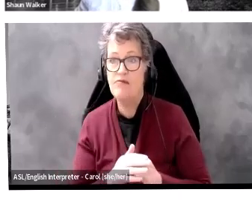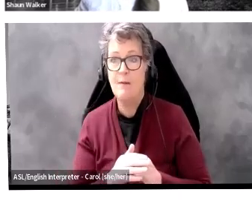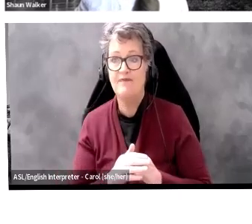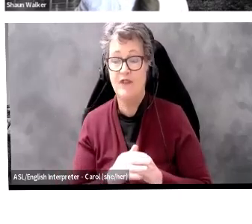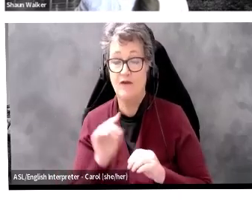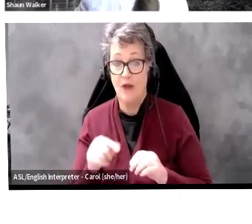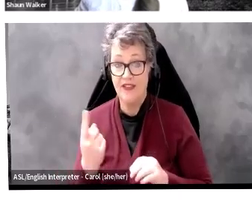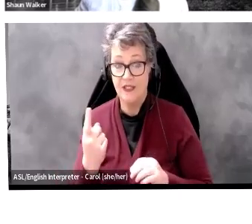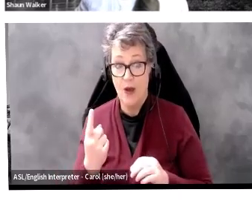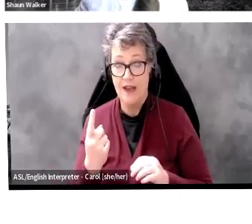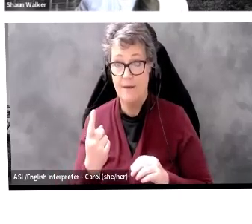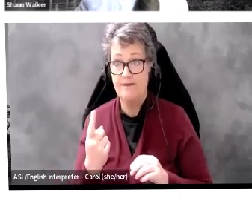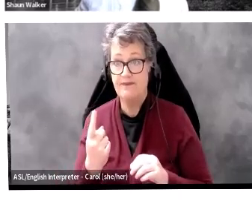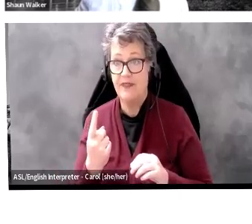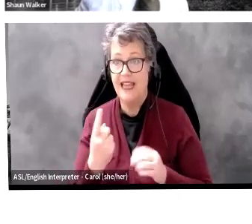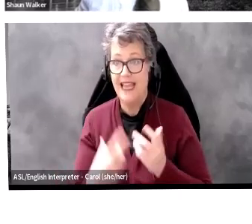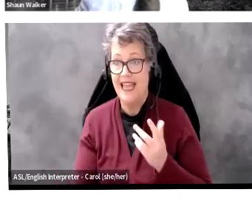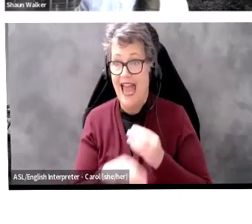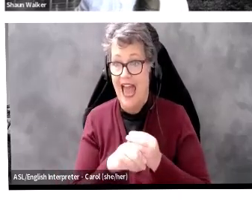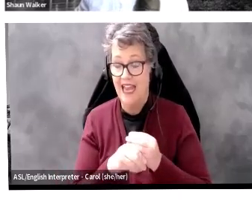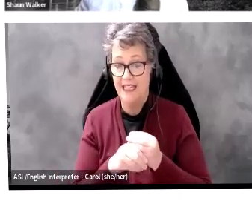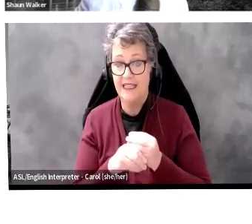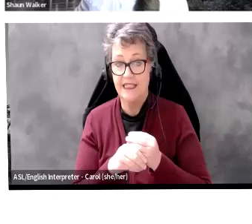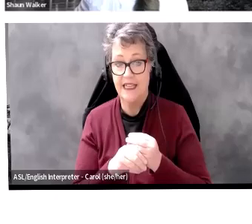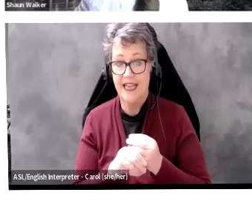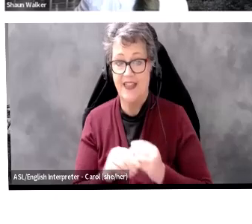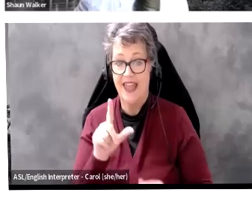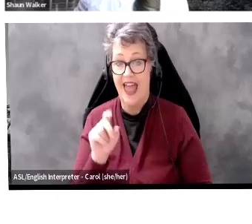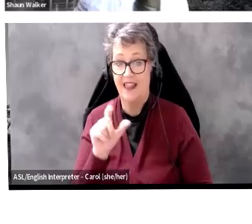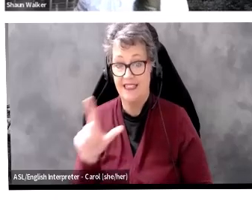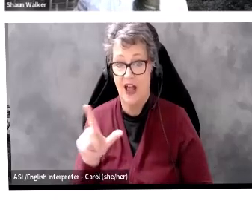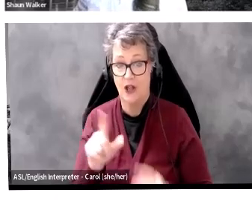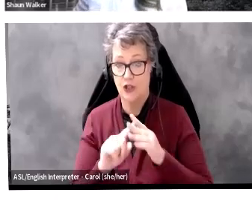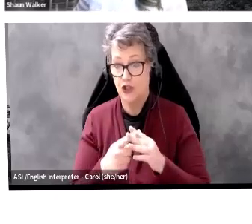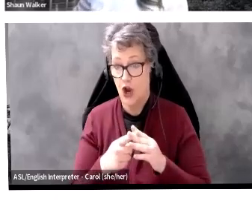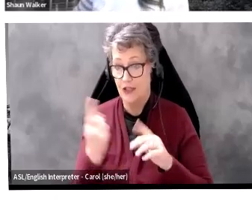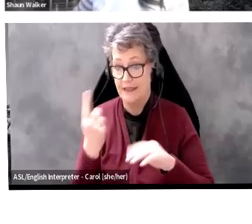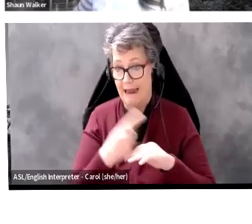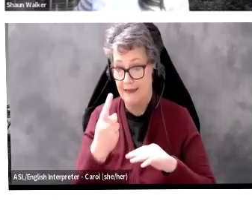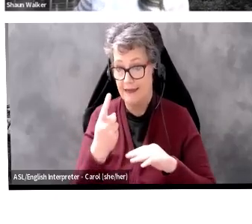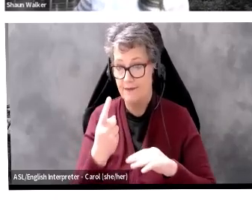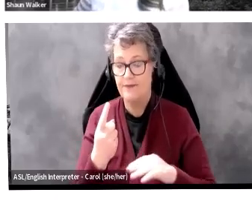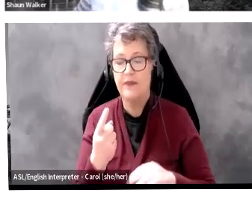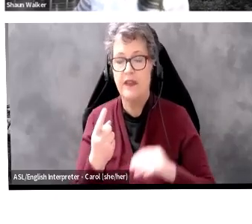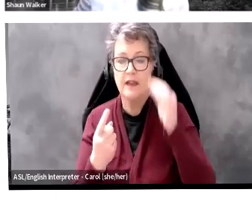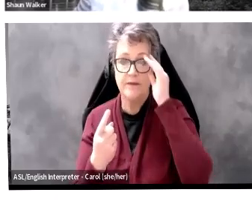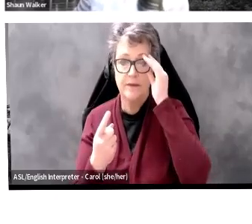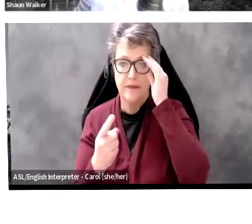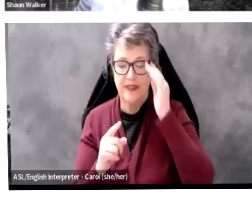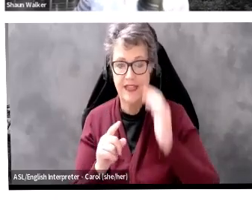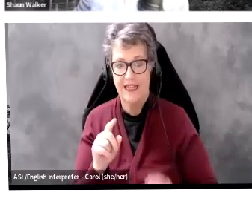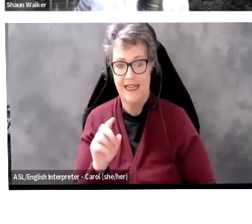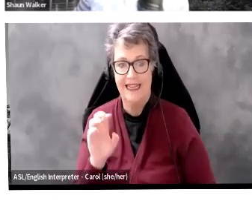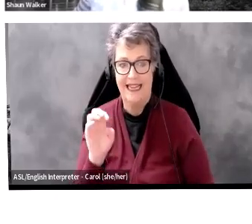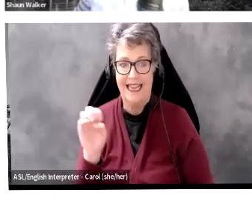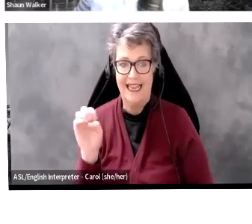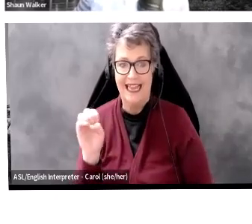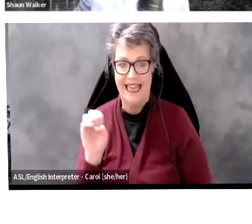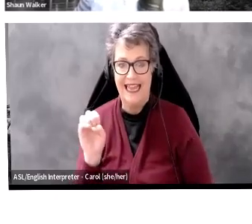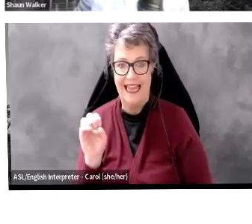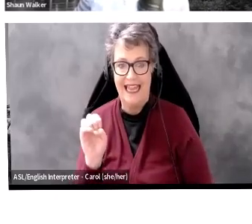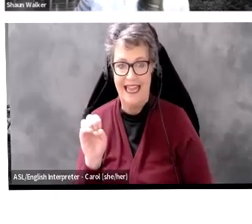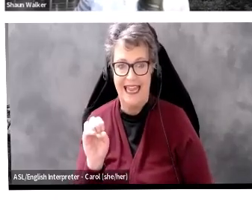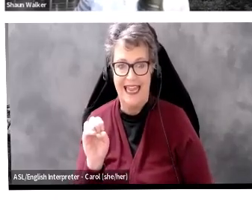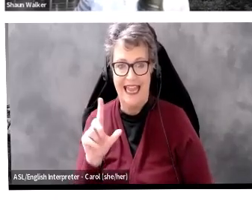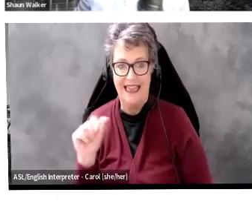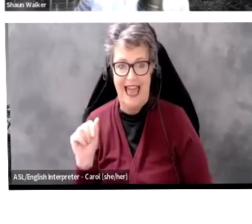this one, it added the provisional LTEL start dates, the ELAS status start date, the